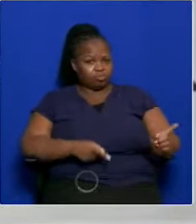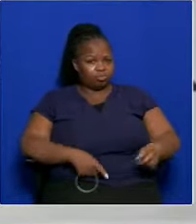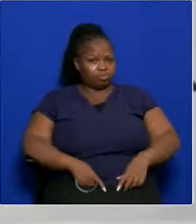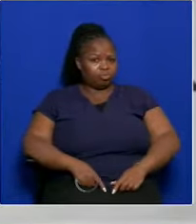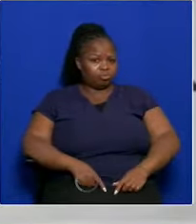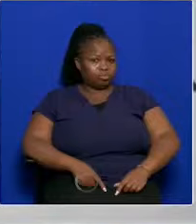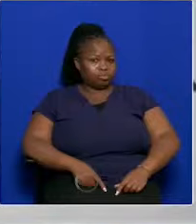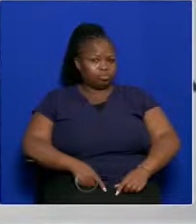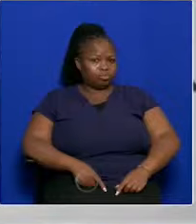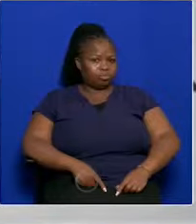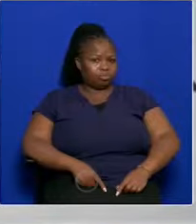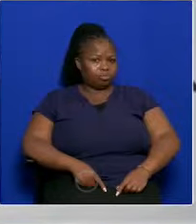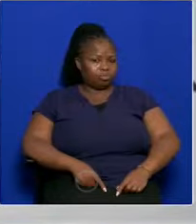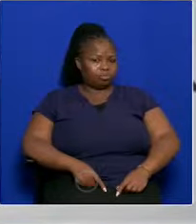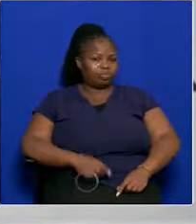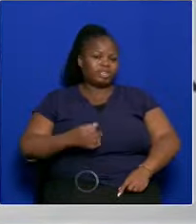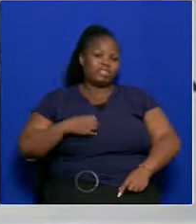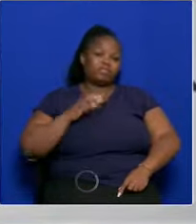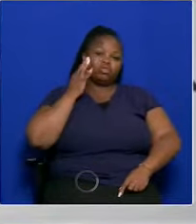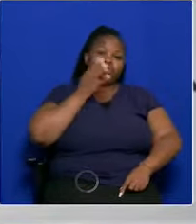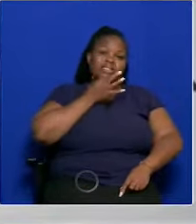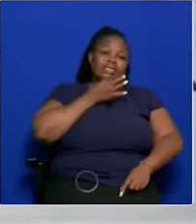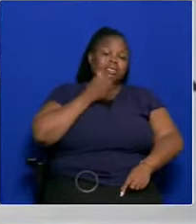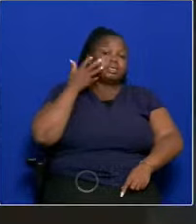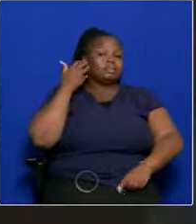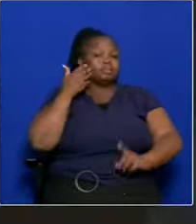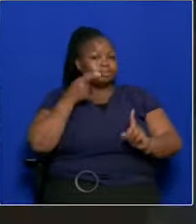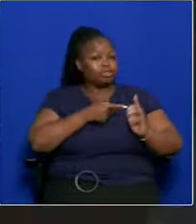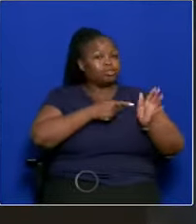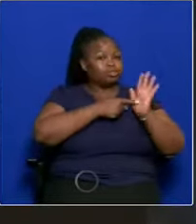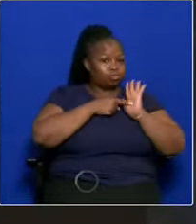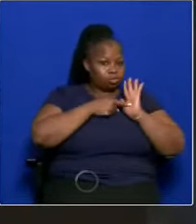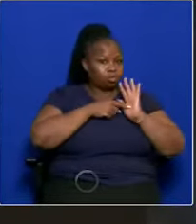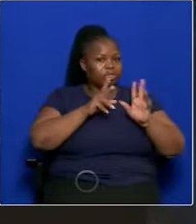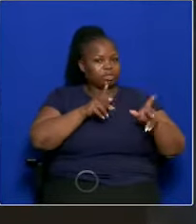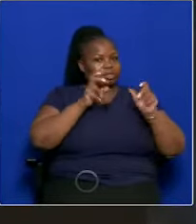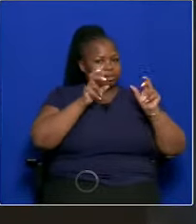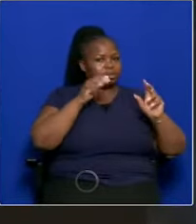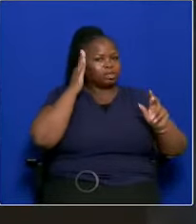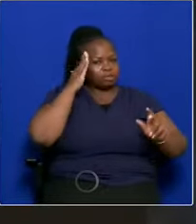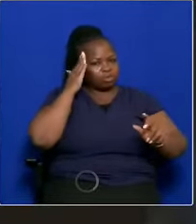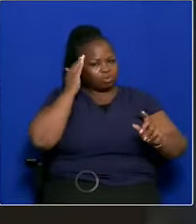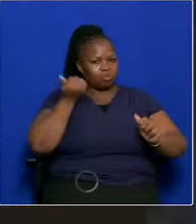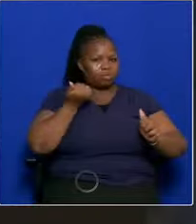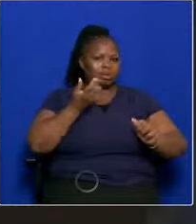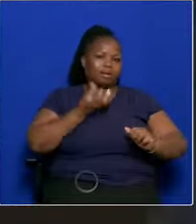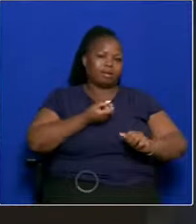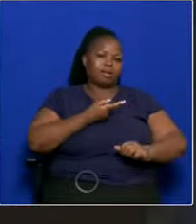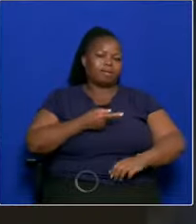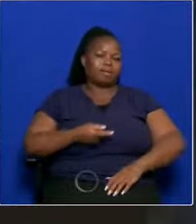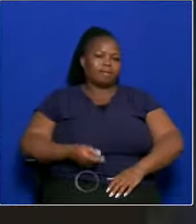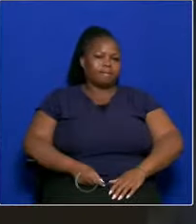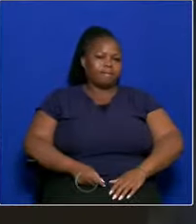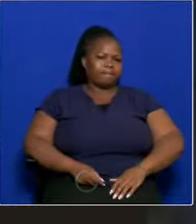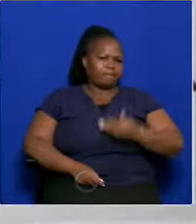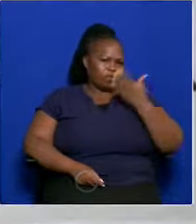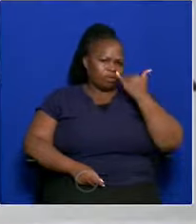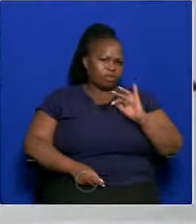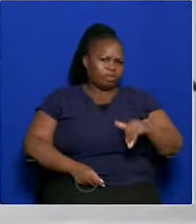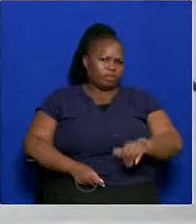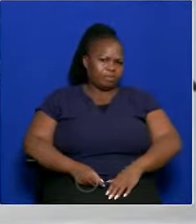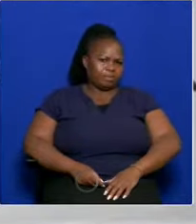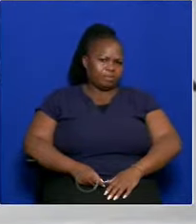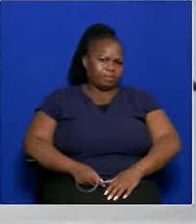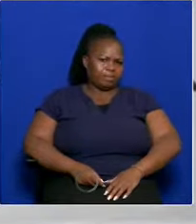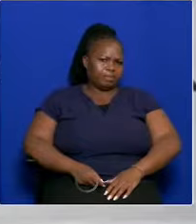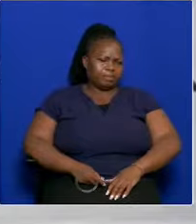Unless you say Matlala showed me the screenshots, so I know he had them. You don't know that, Yes, I don't know that.